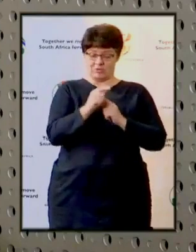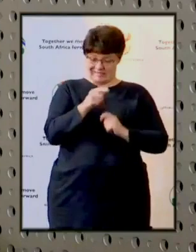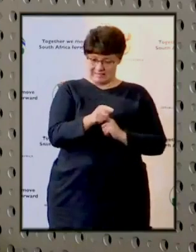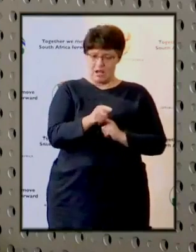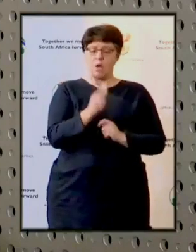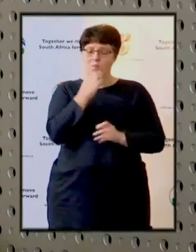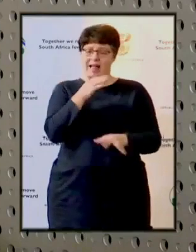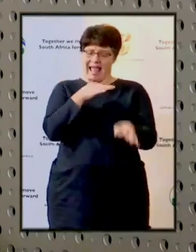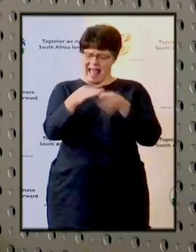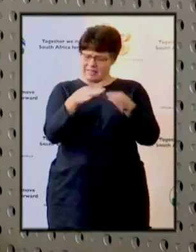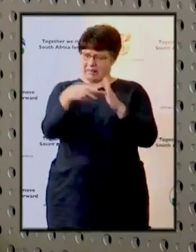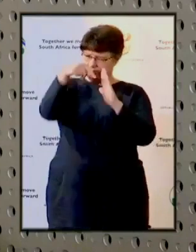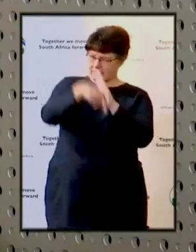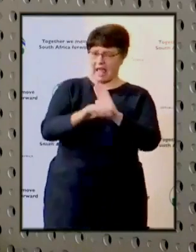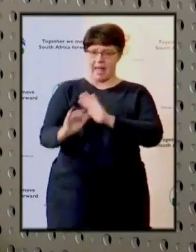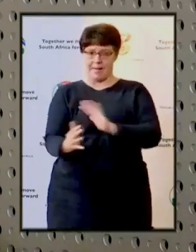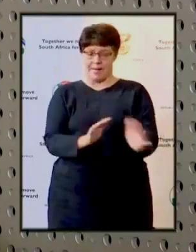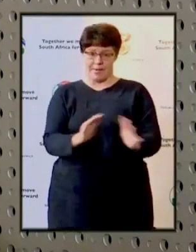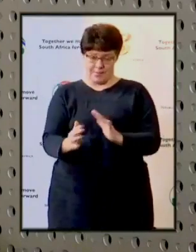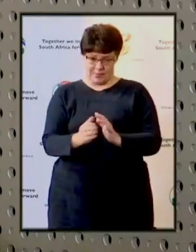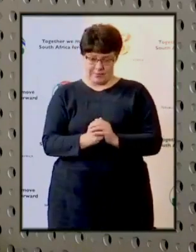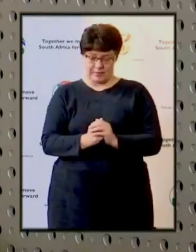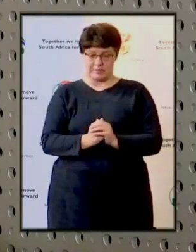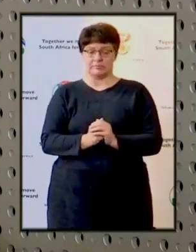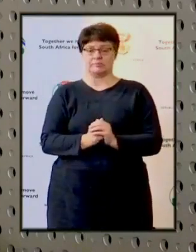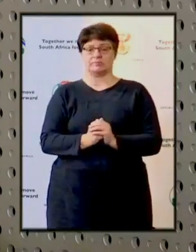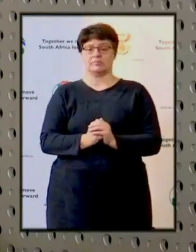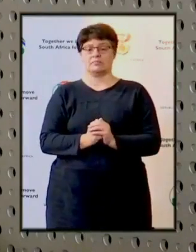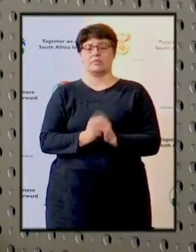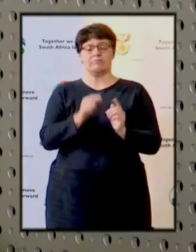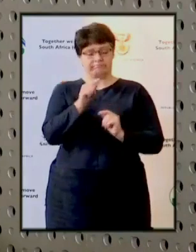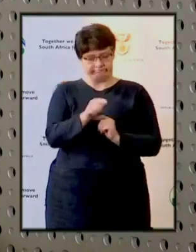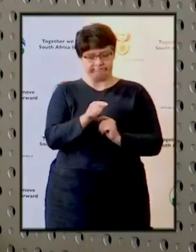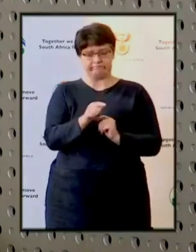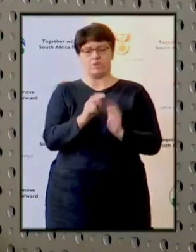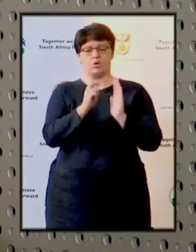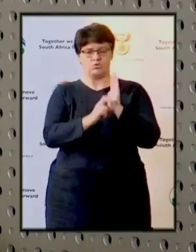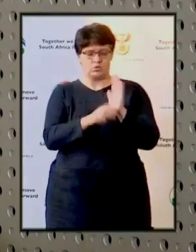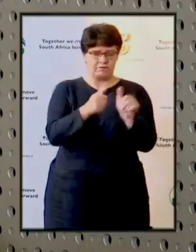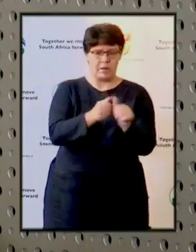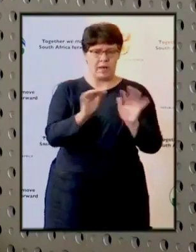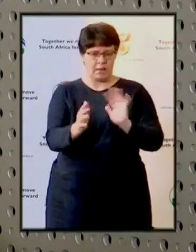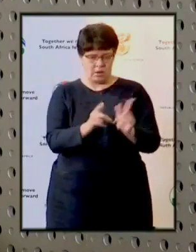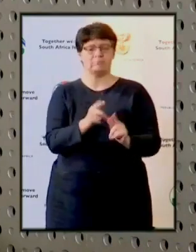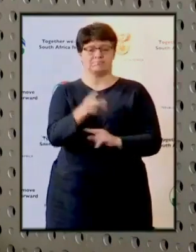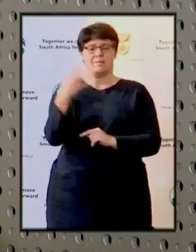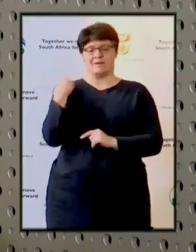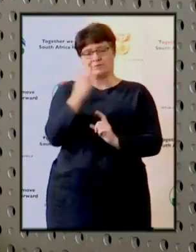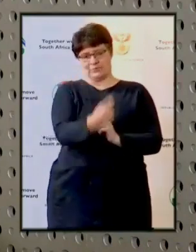how this will happen. He will issue directions of how this will happen.